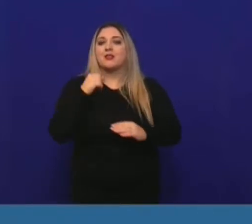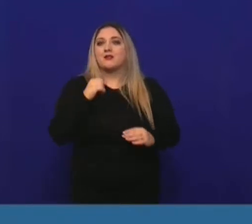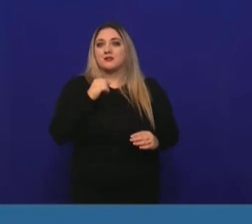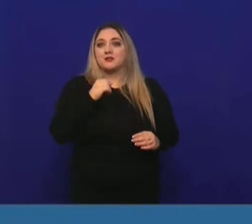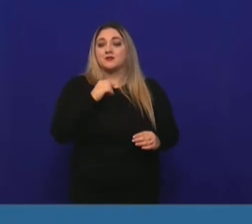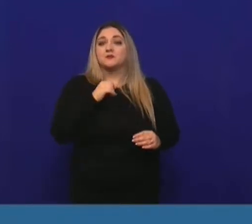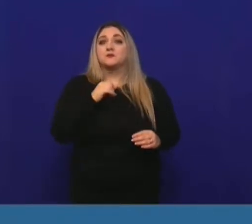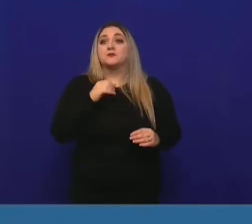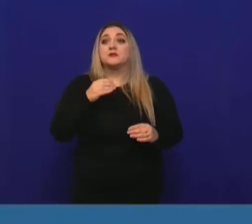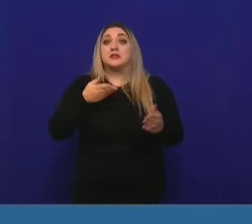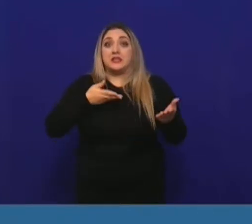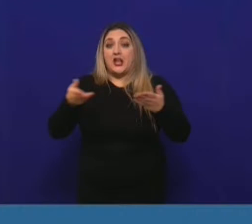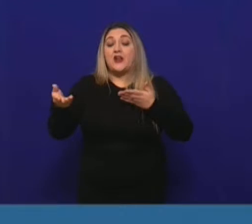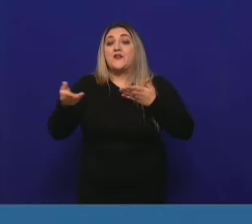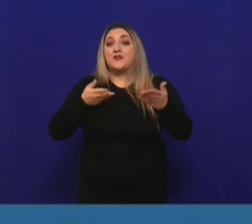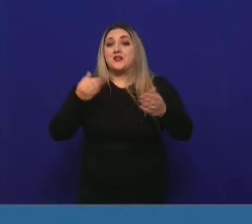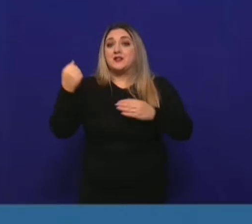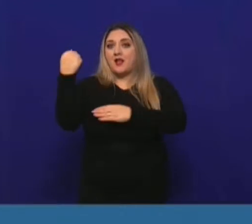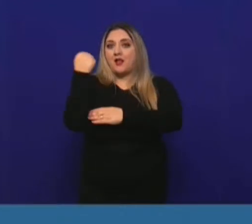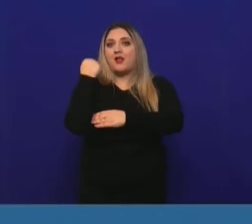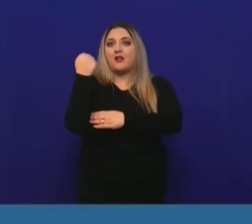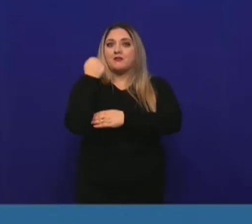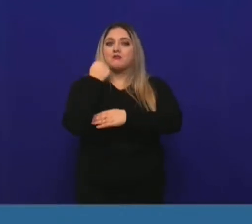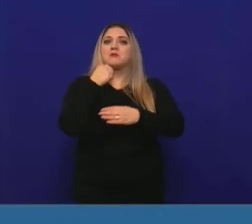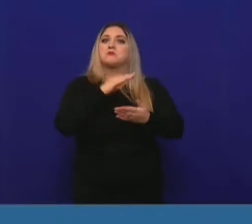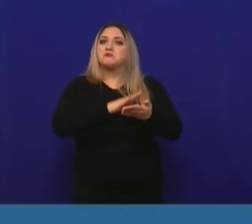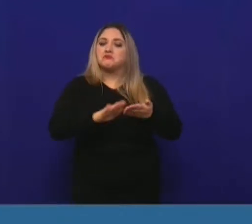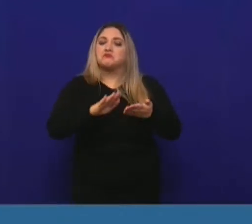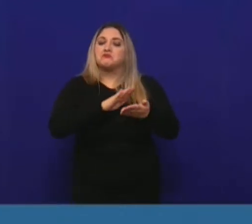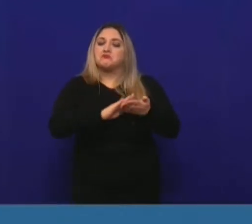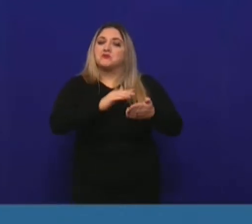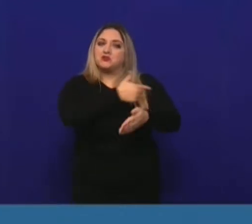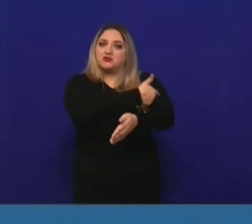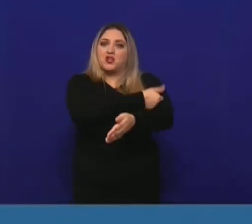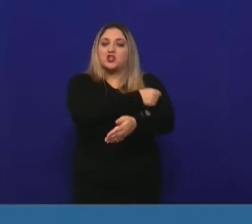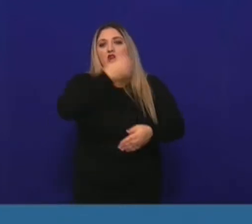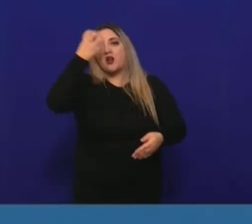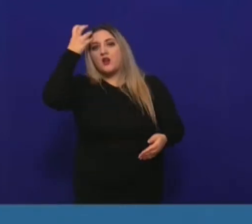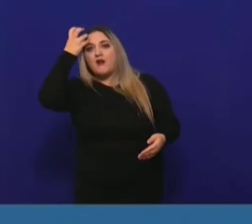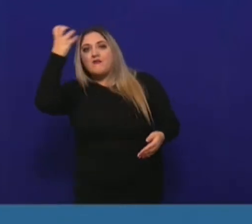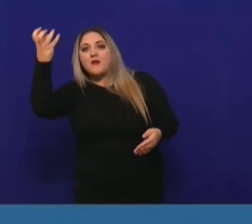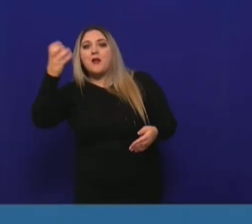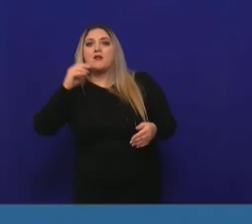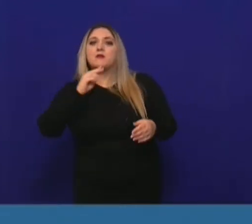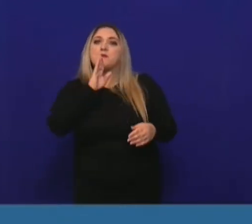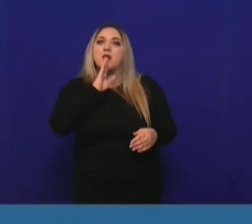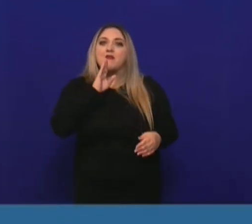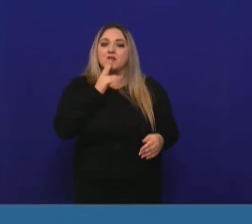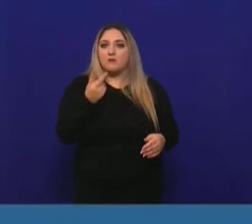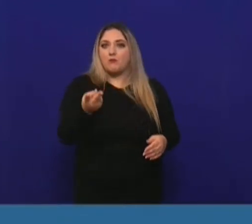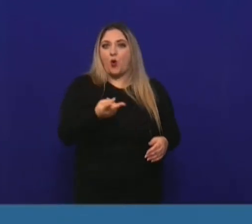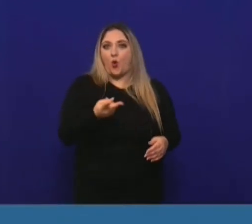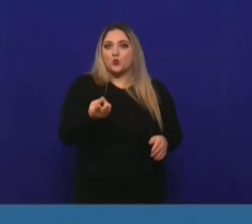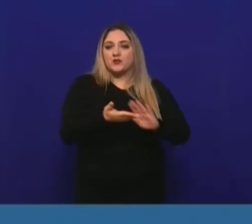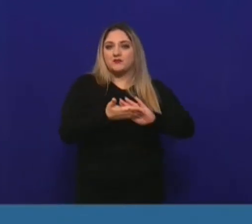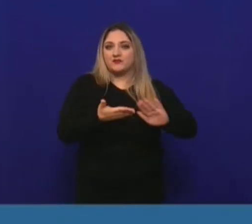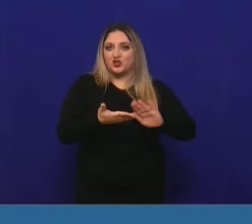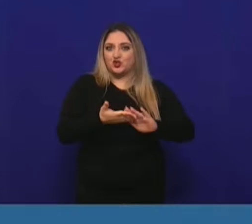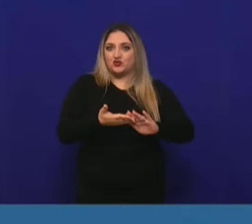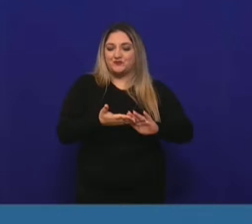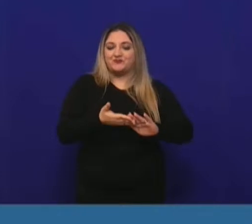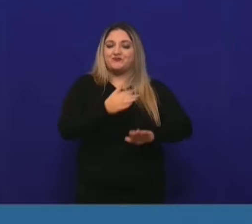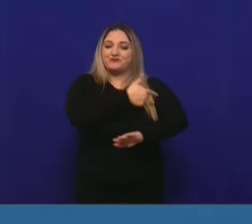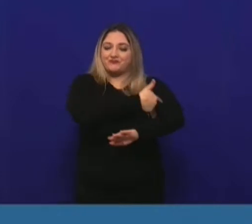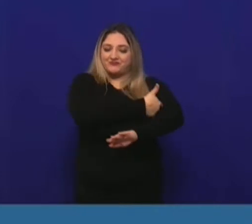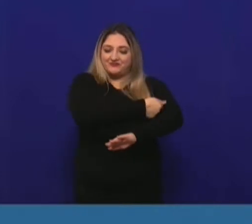patient contact, and also those who work both with the government sector but also those who work within the private sector as well. We